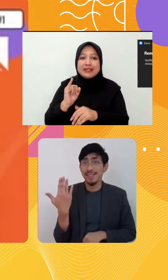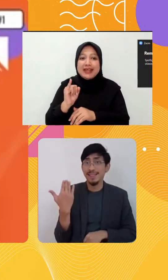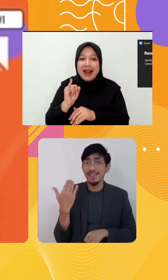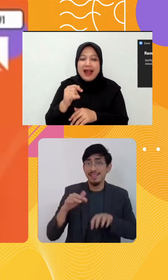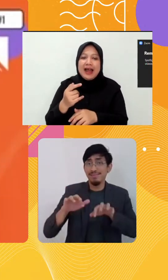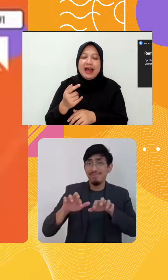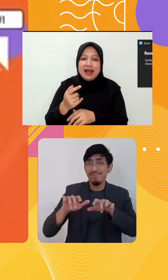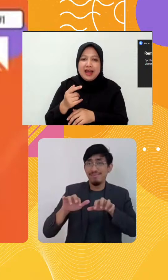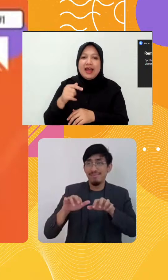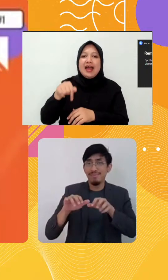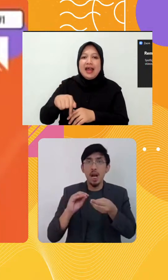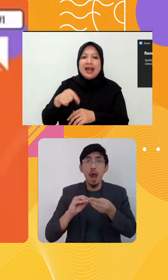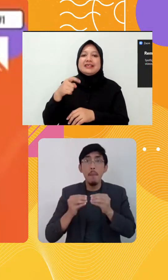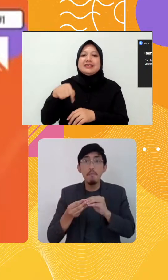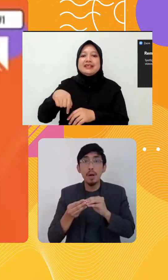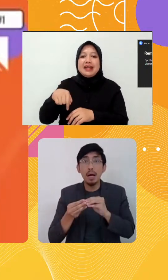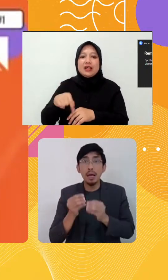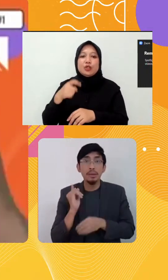type